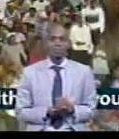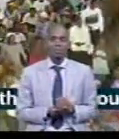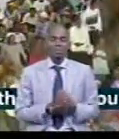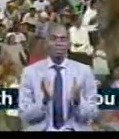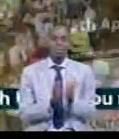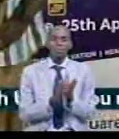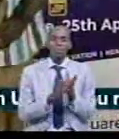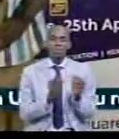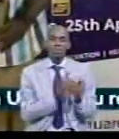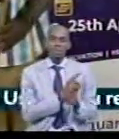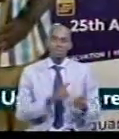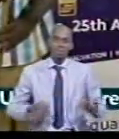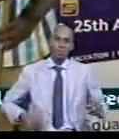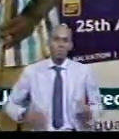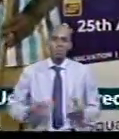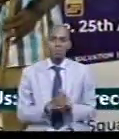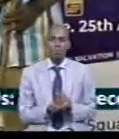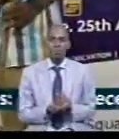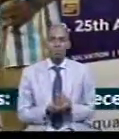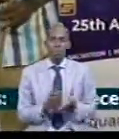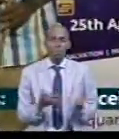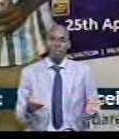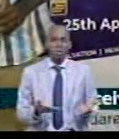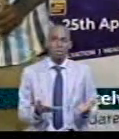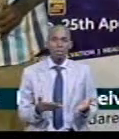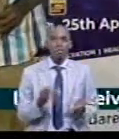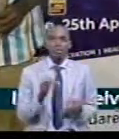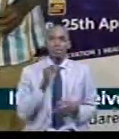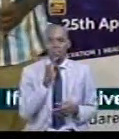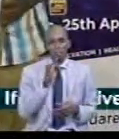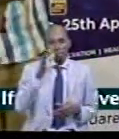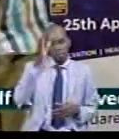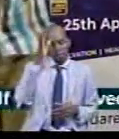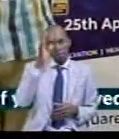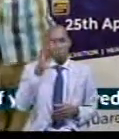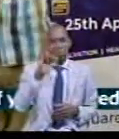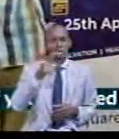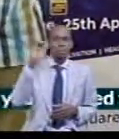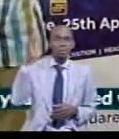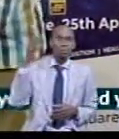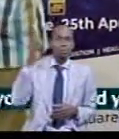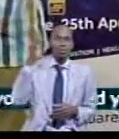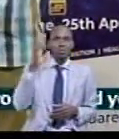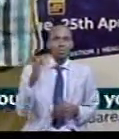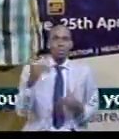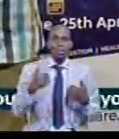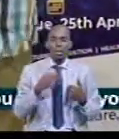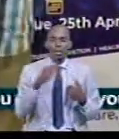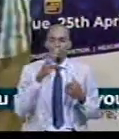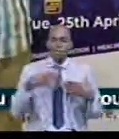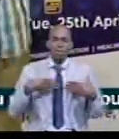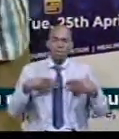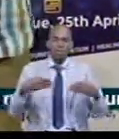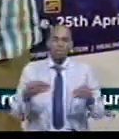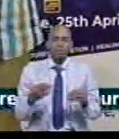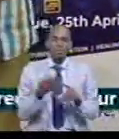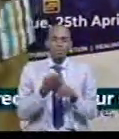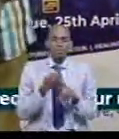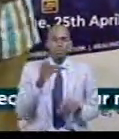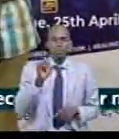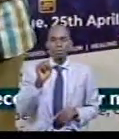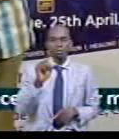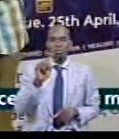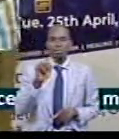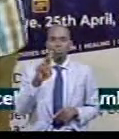Lord. With me here is my father. By the grace of God, he has been healed of stroke for the past 2 years. I